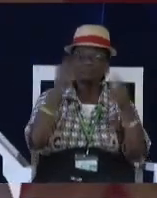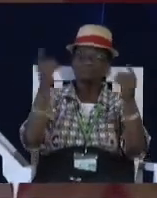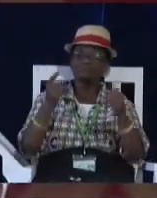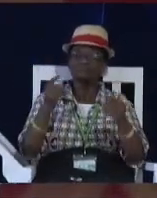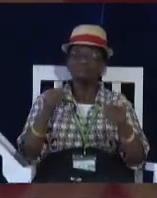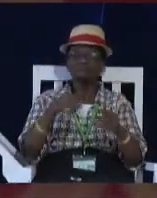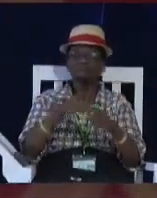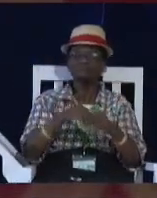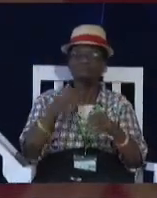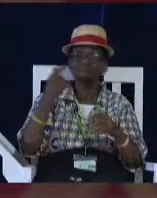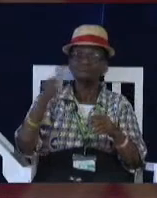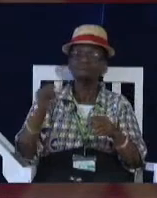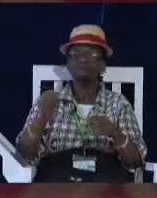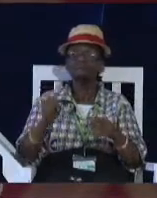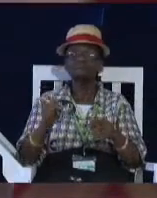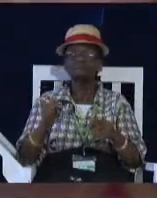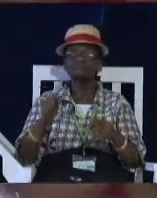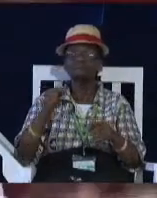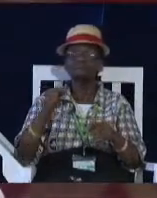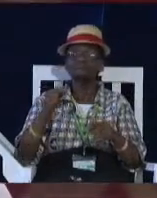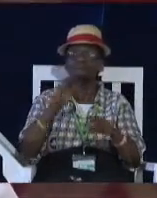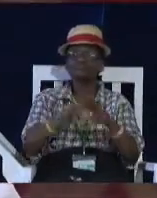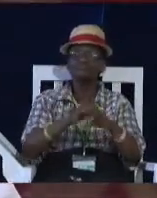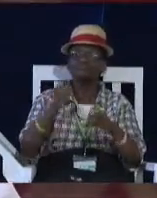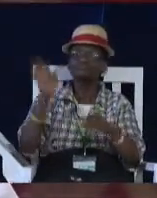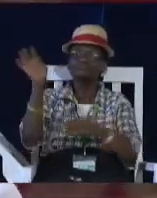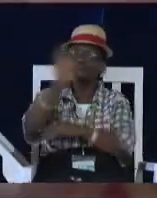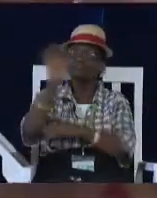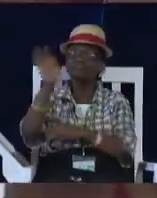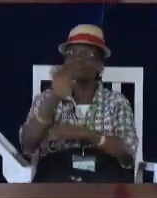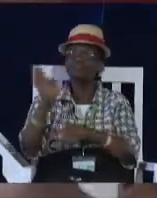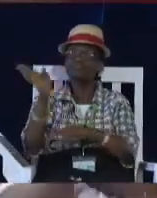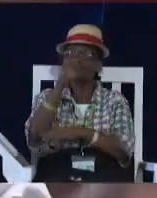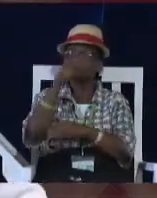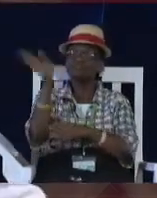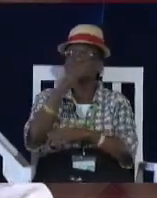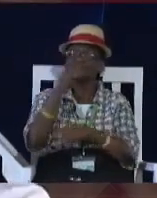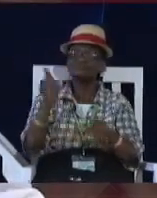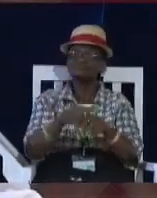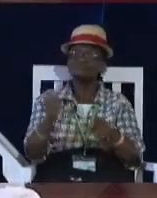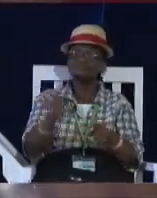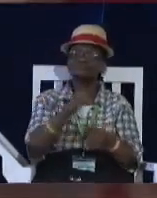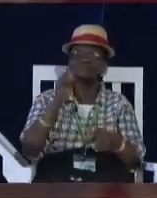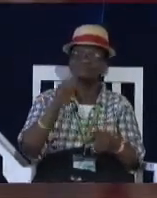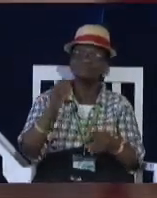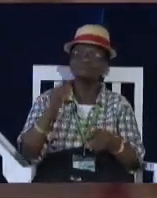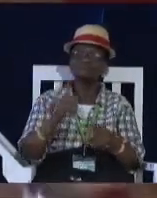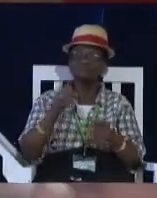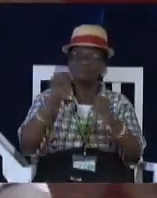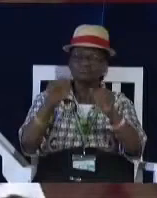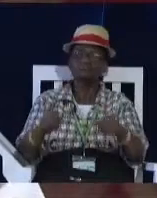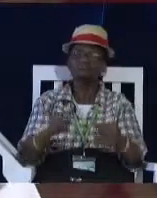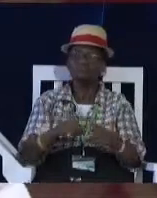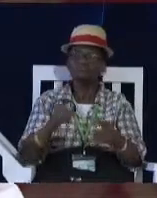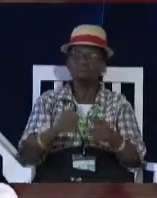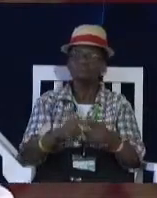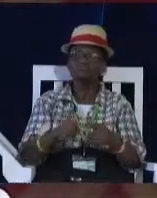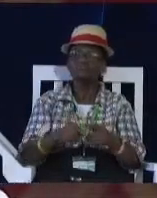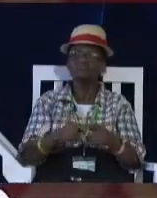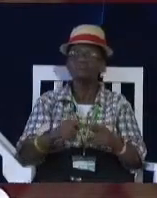so that you can now become dead to sin, receive salvation, live unto